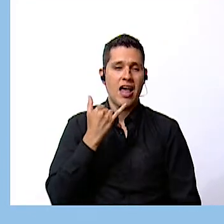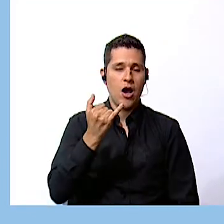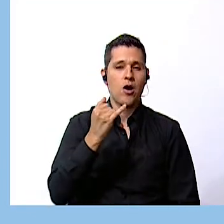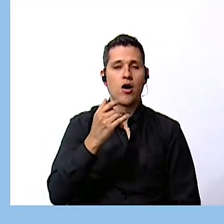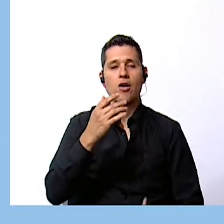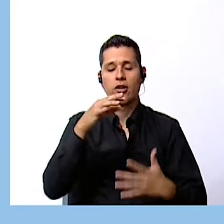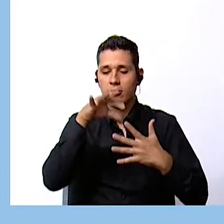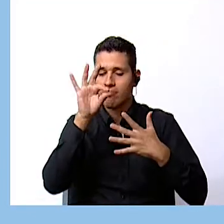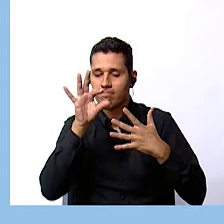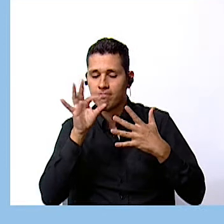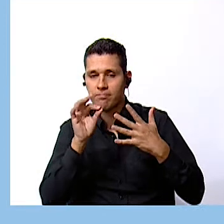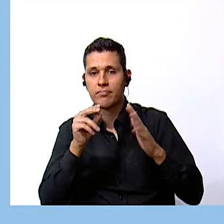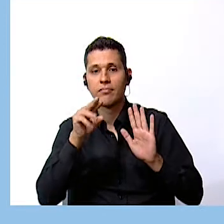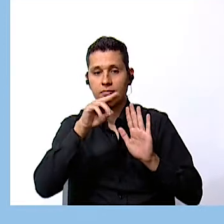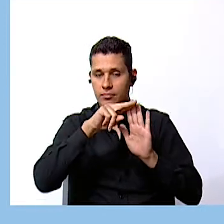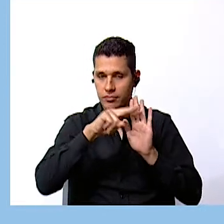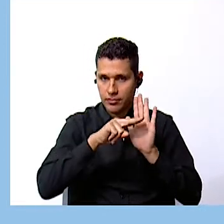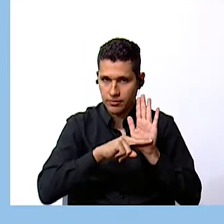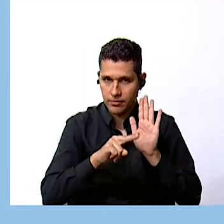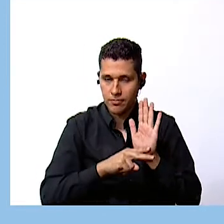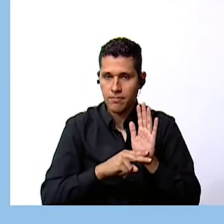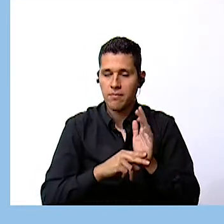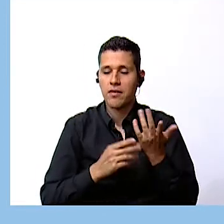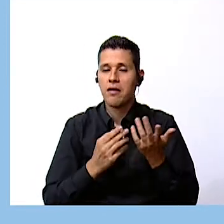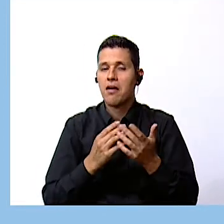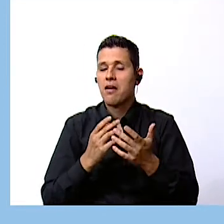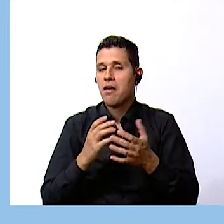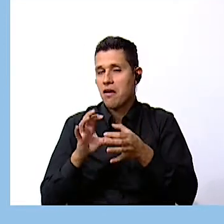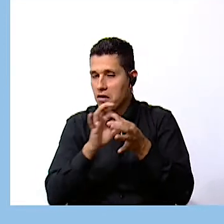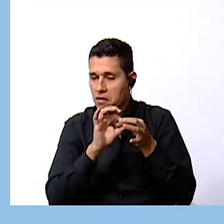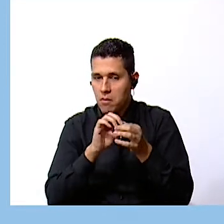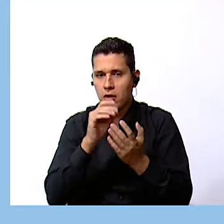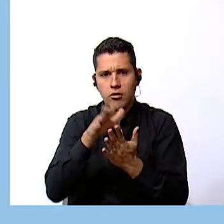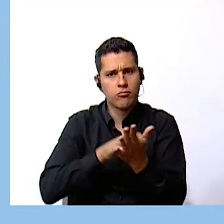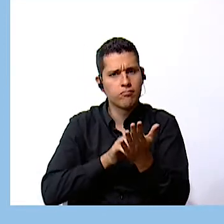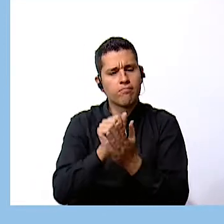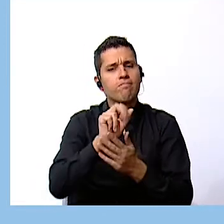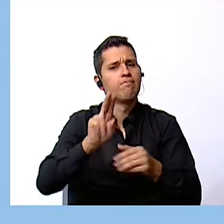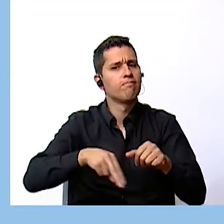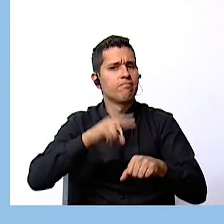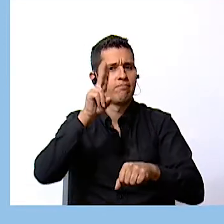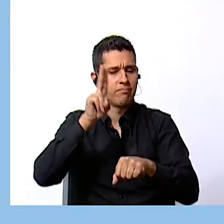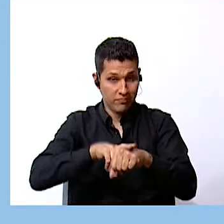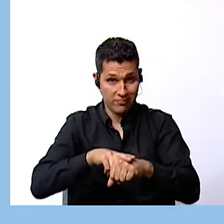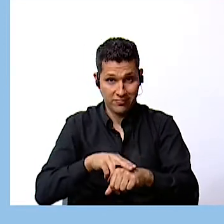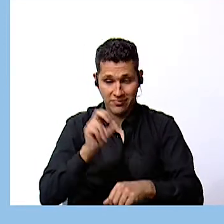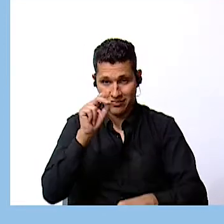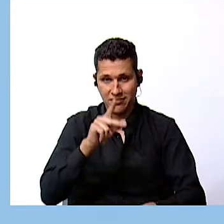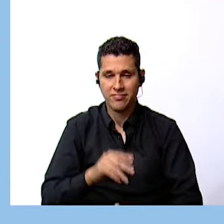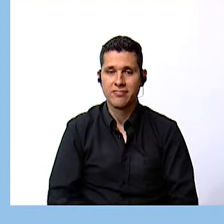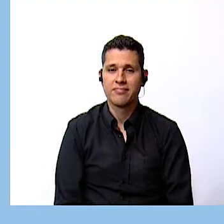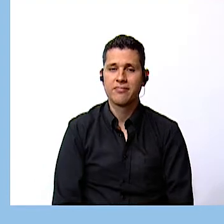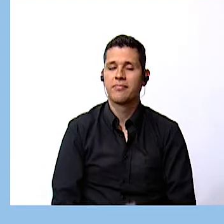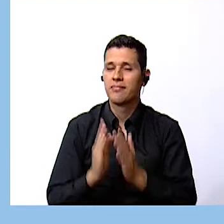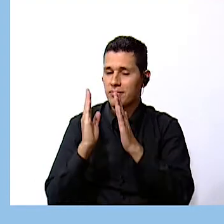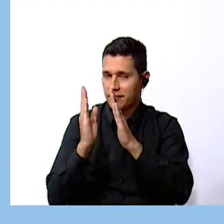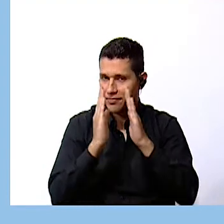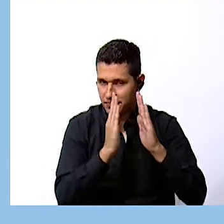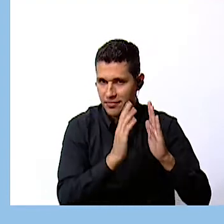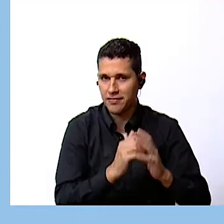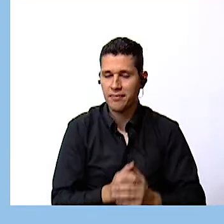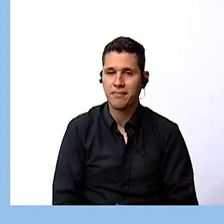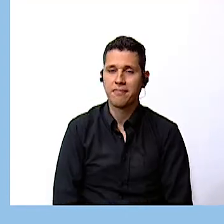the instructions according to the natural disaster. Vamos a clasificar las instrucciones y a ordenarlas de acuerdo